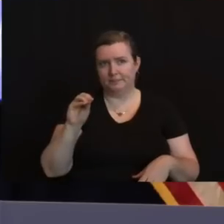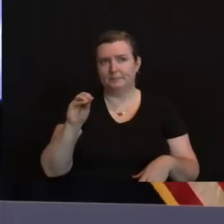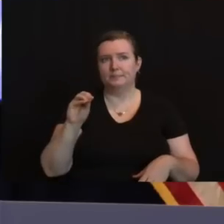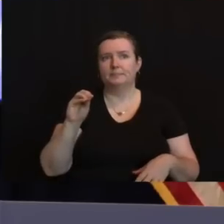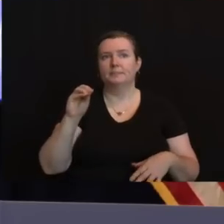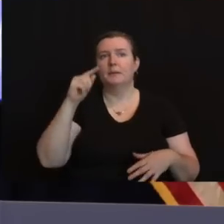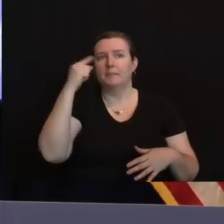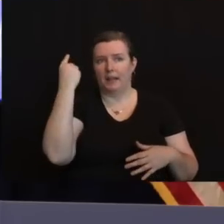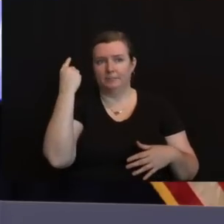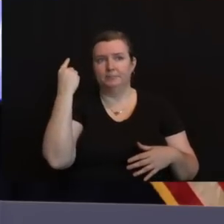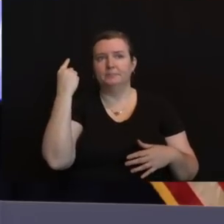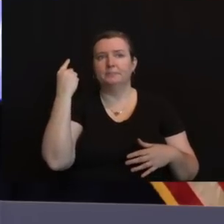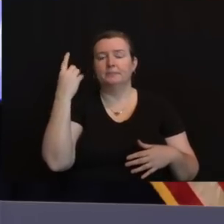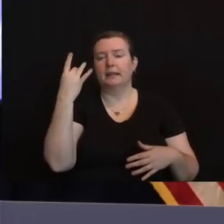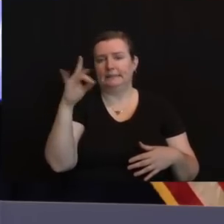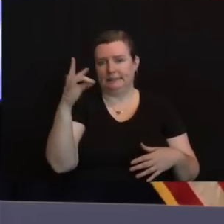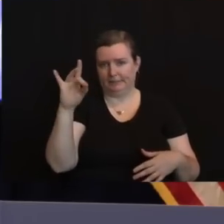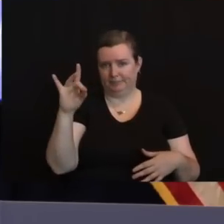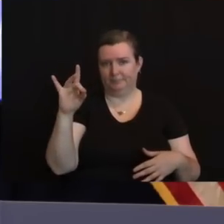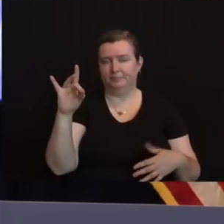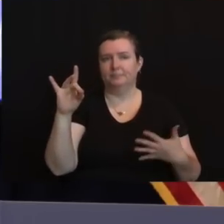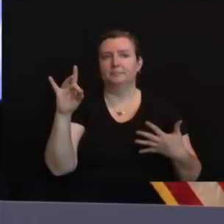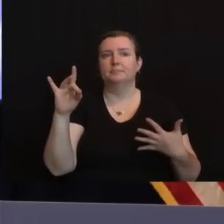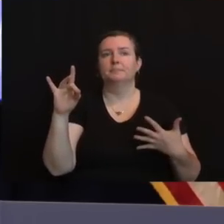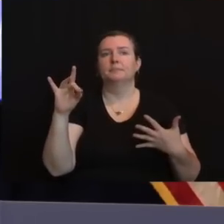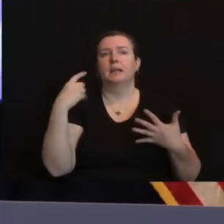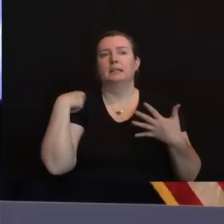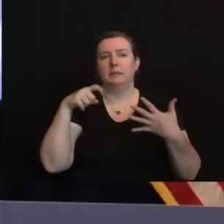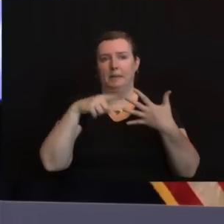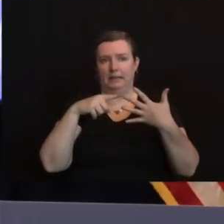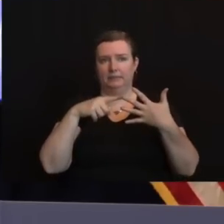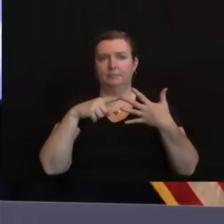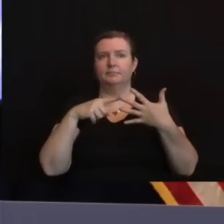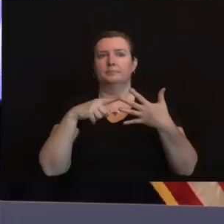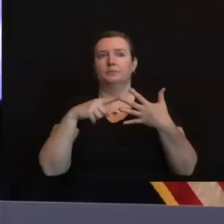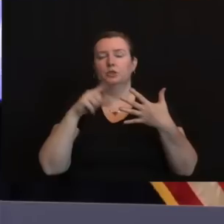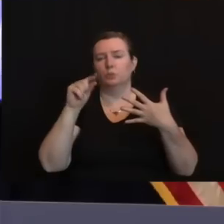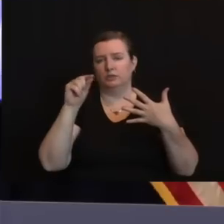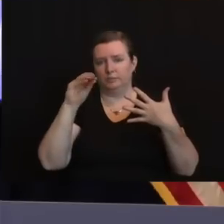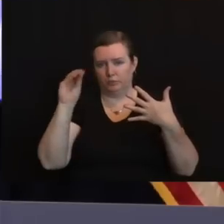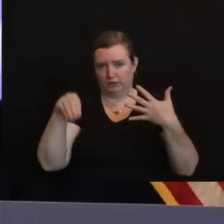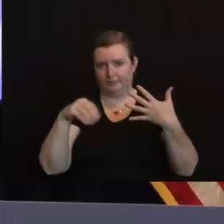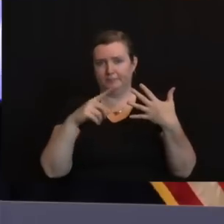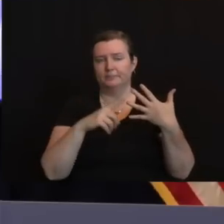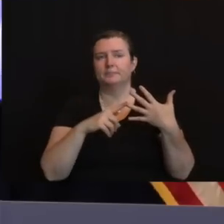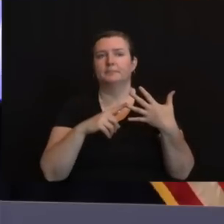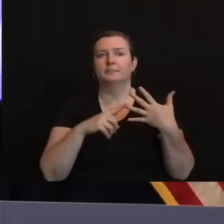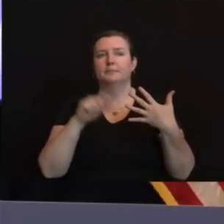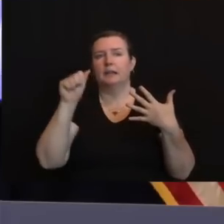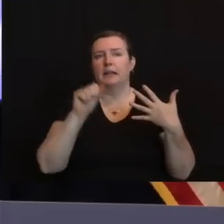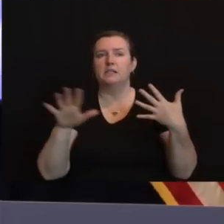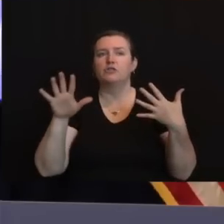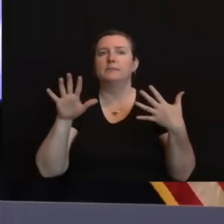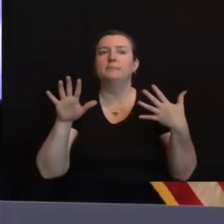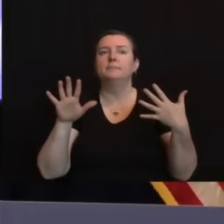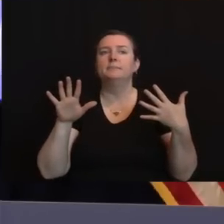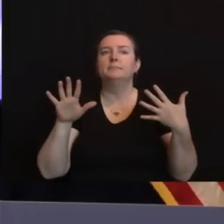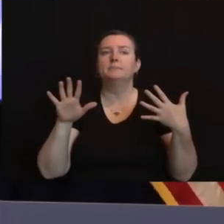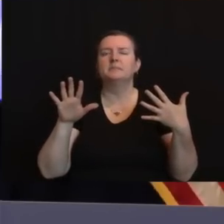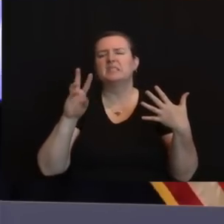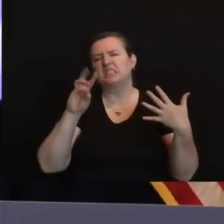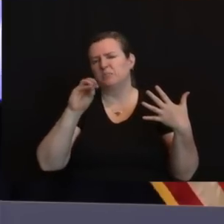Black, 18.2%, Hispanic, 20.3%, Asian,